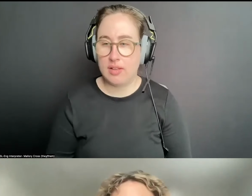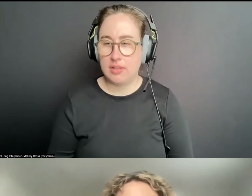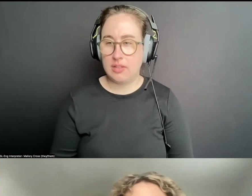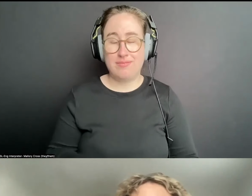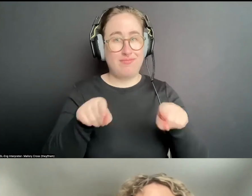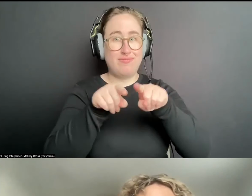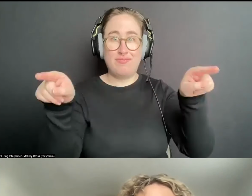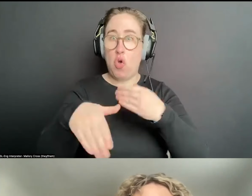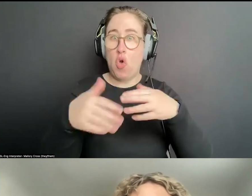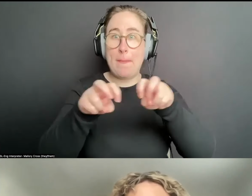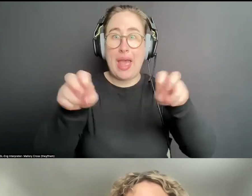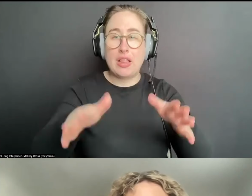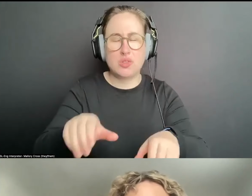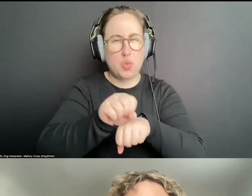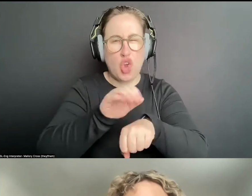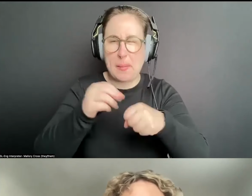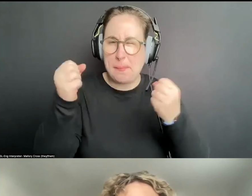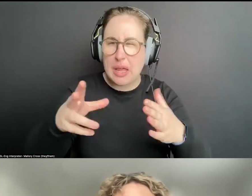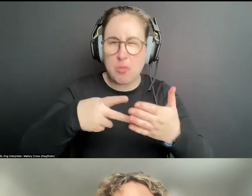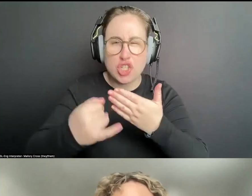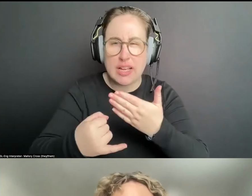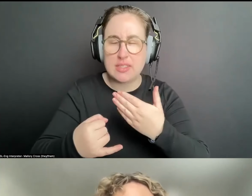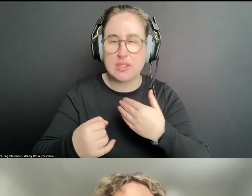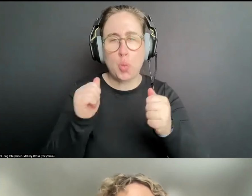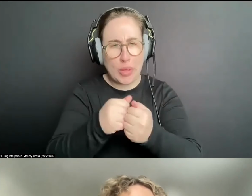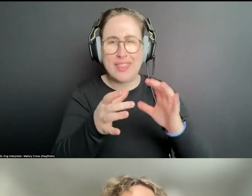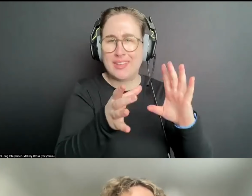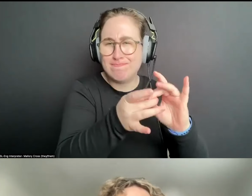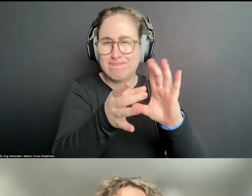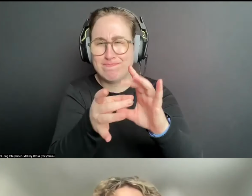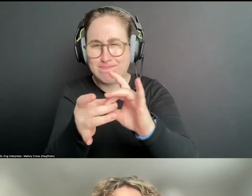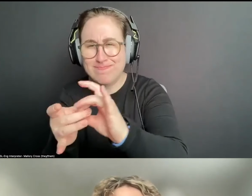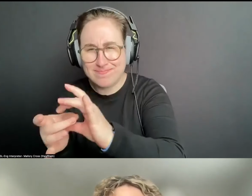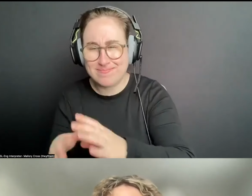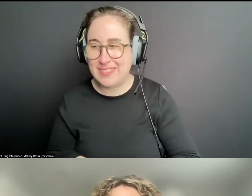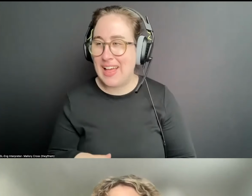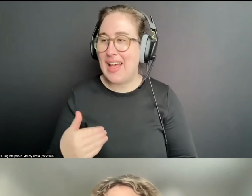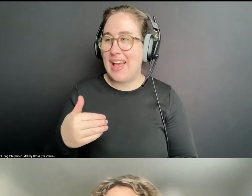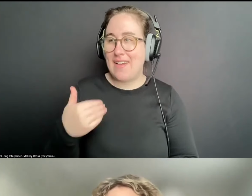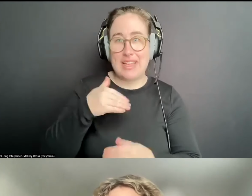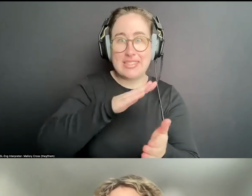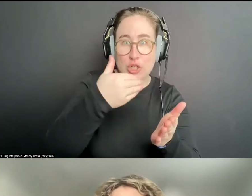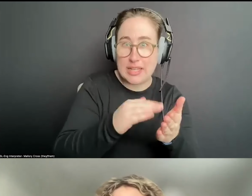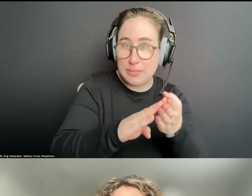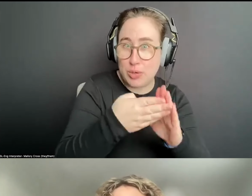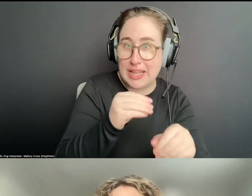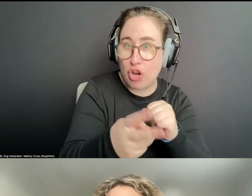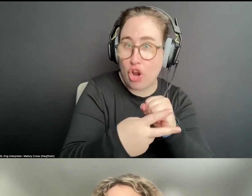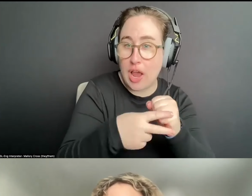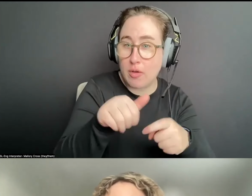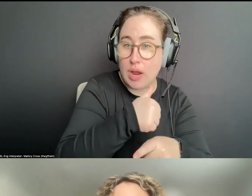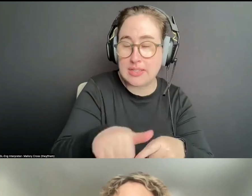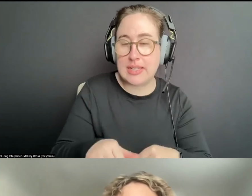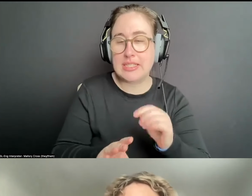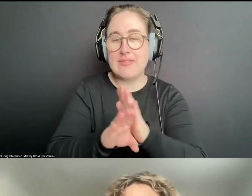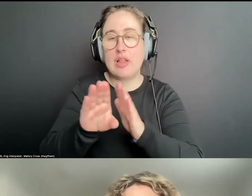working on so many projects with common threads. They're centralizing community in archival practice,